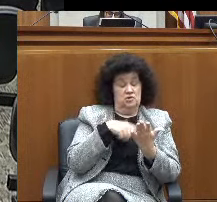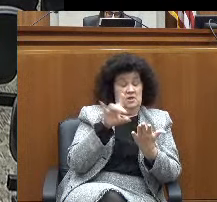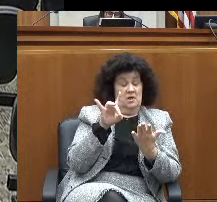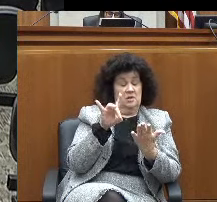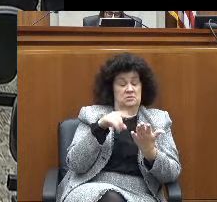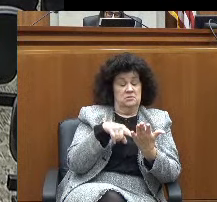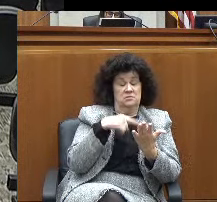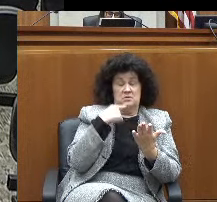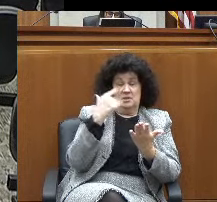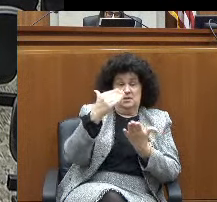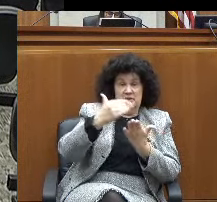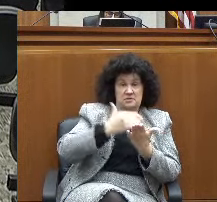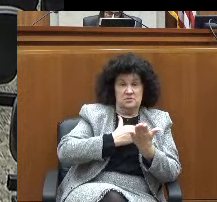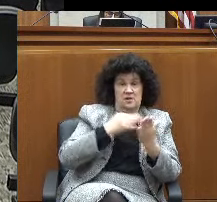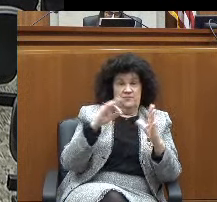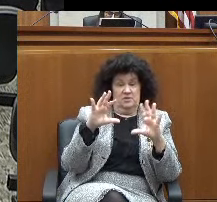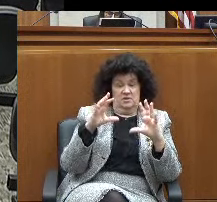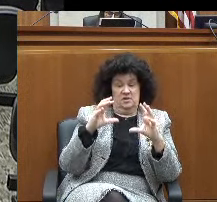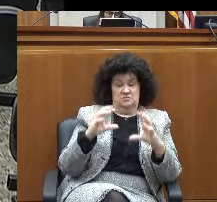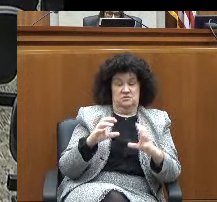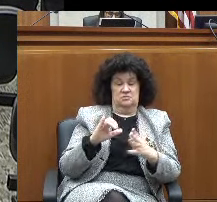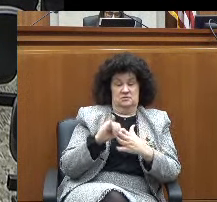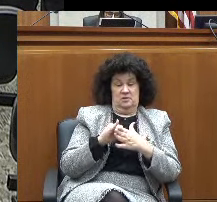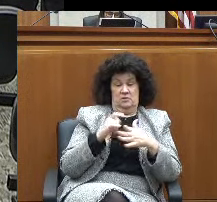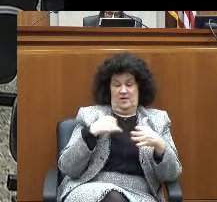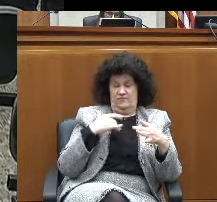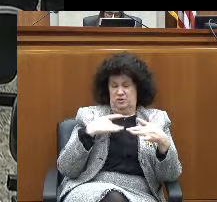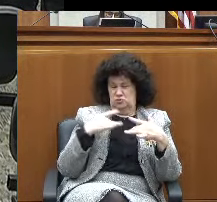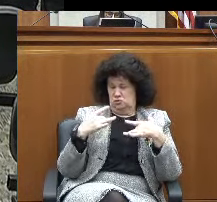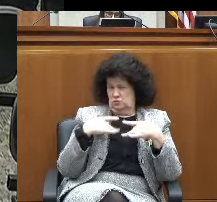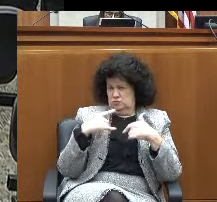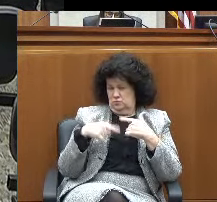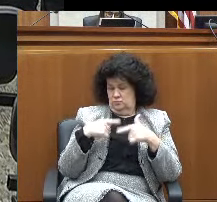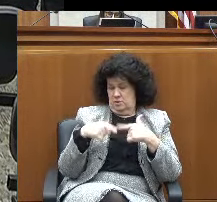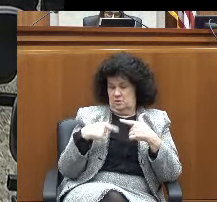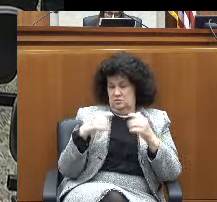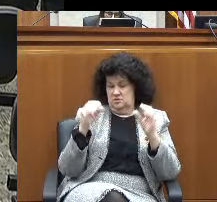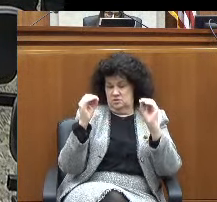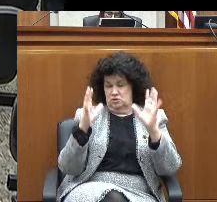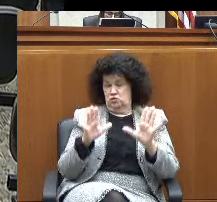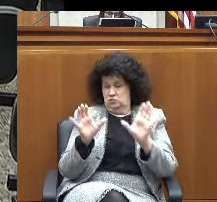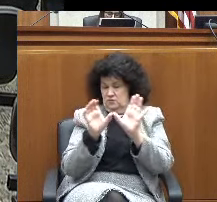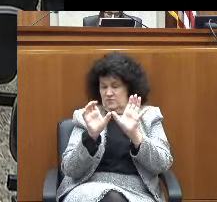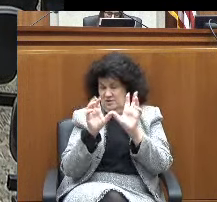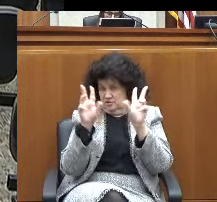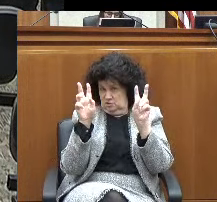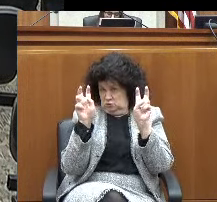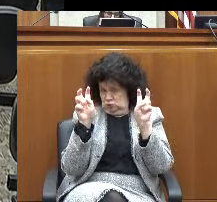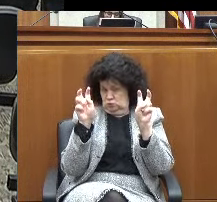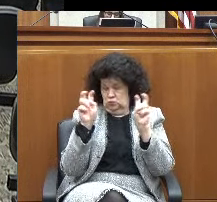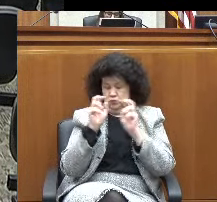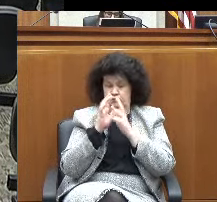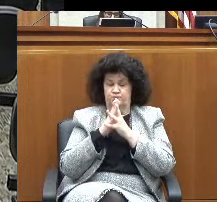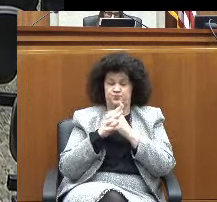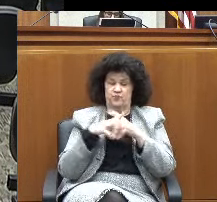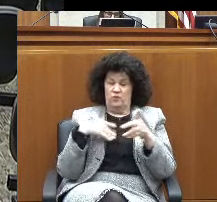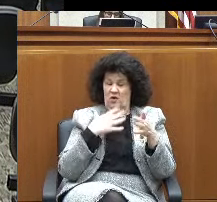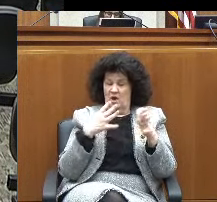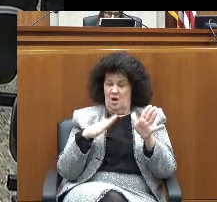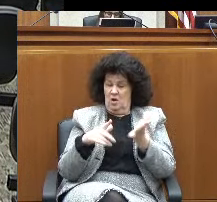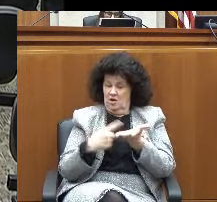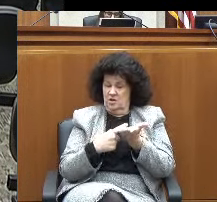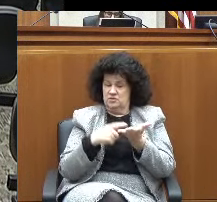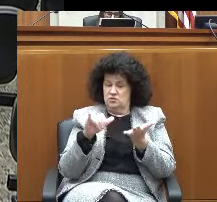the classes that we have concerns about, teacher certification issues, but we had discussed also